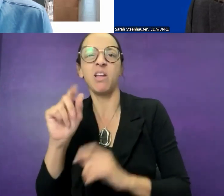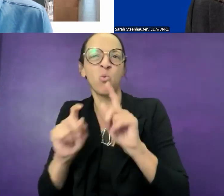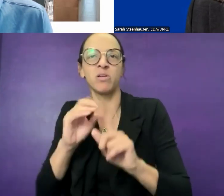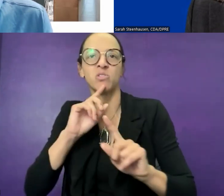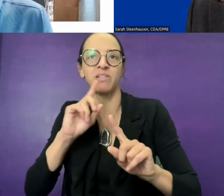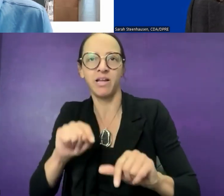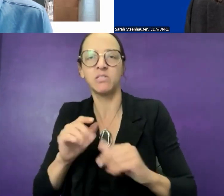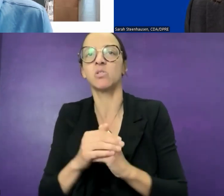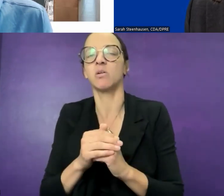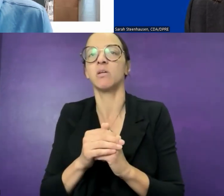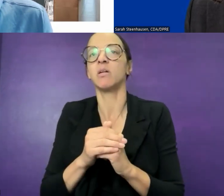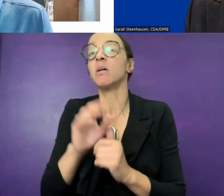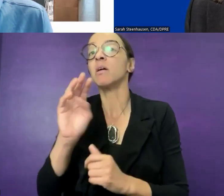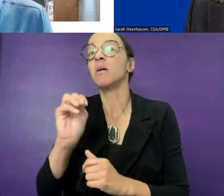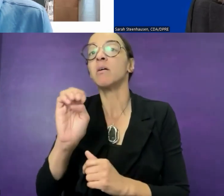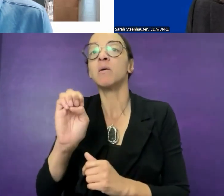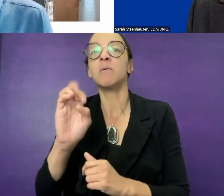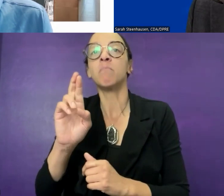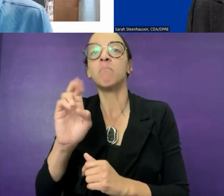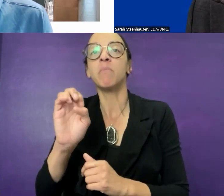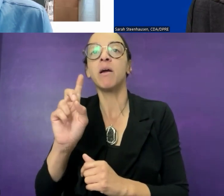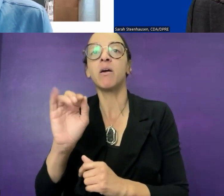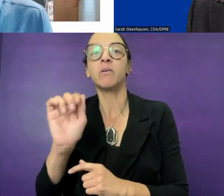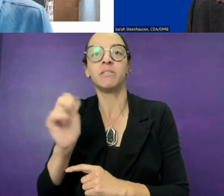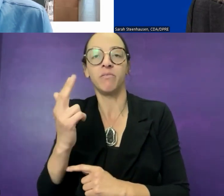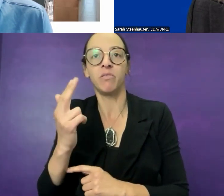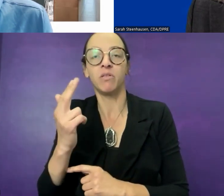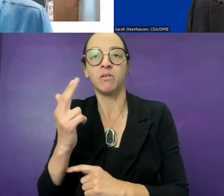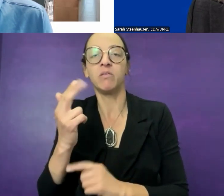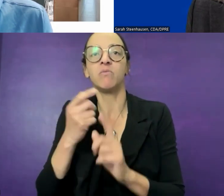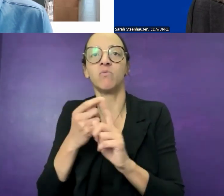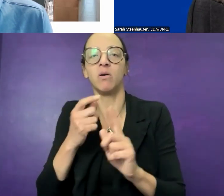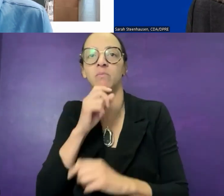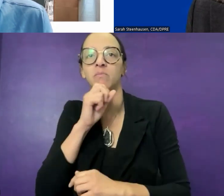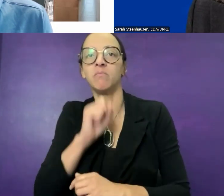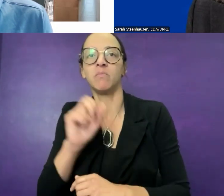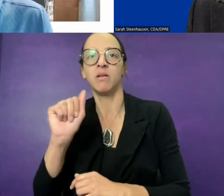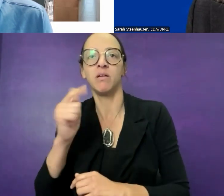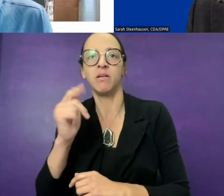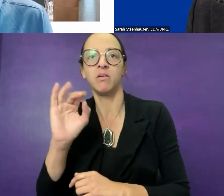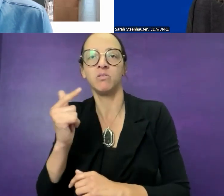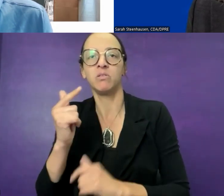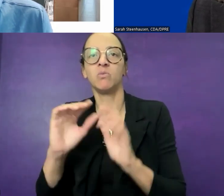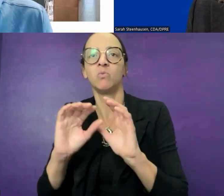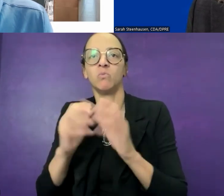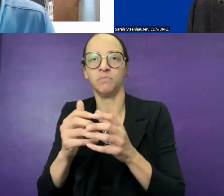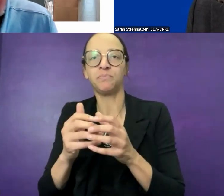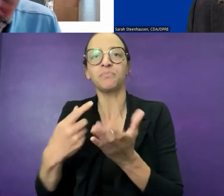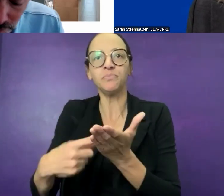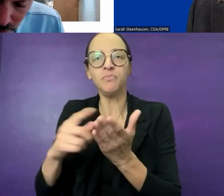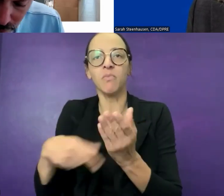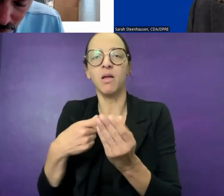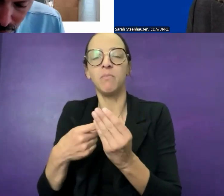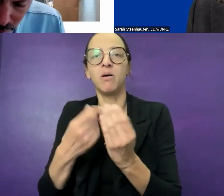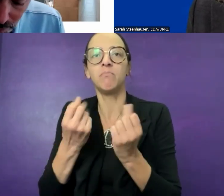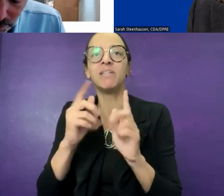Age. Meredith notes that there are many, models to consider, including the